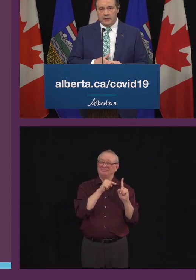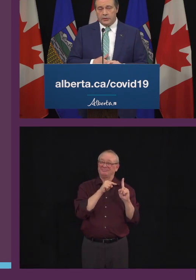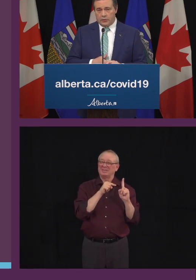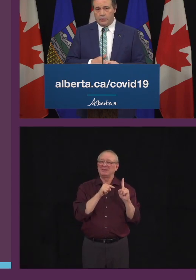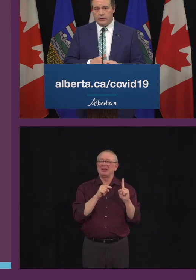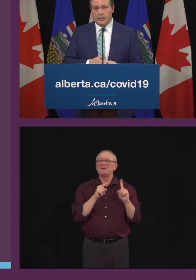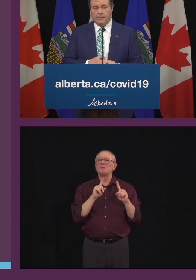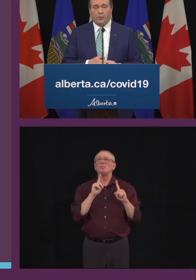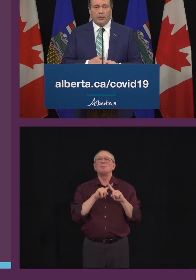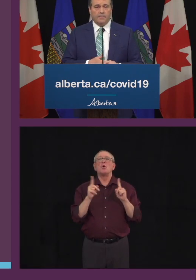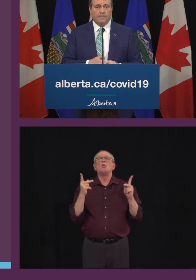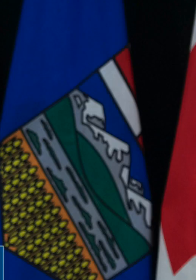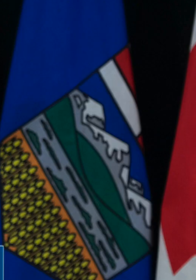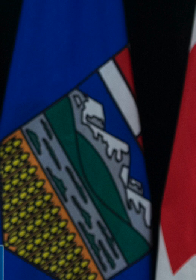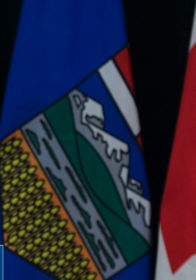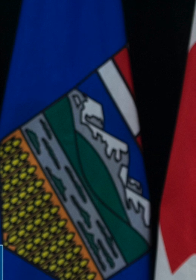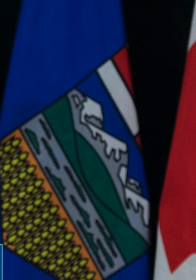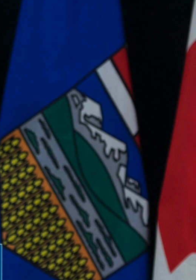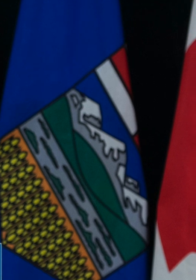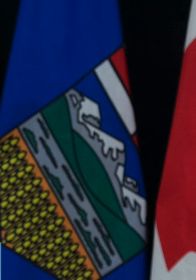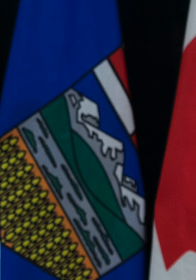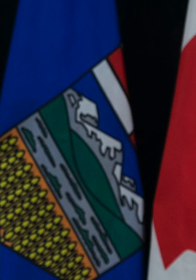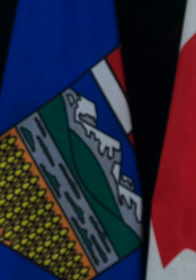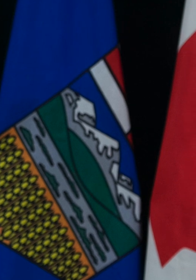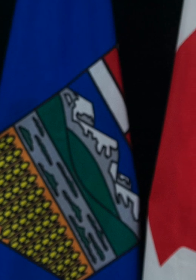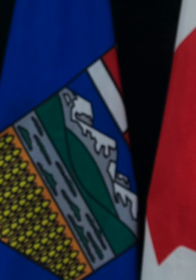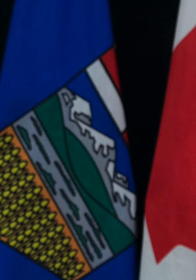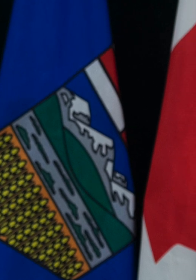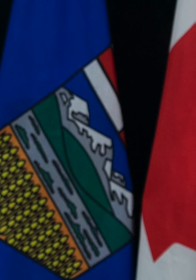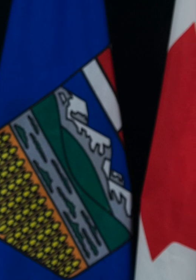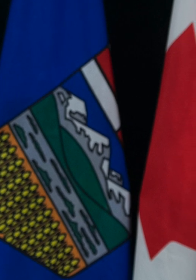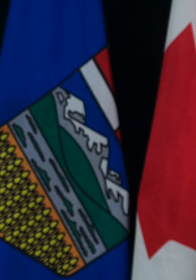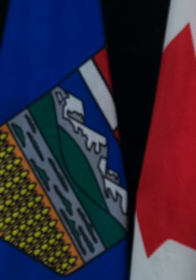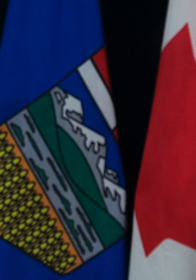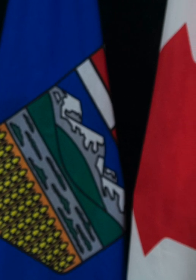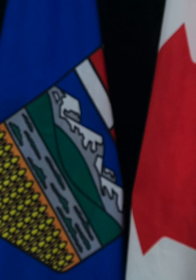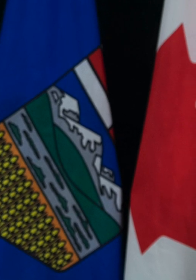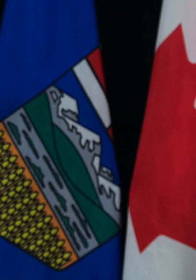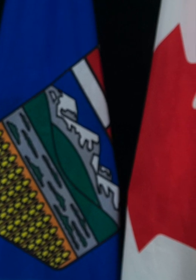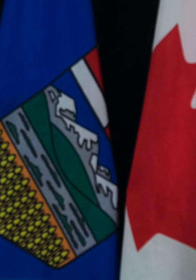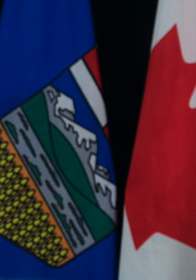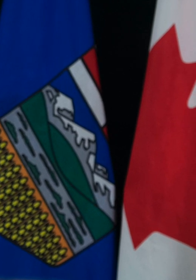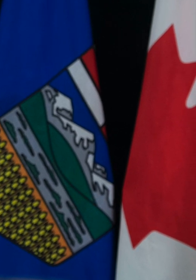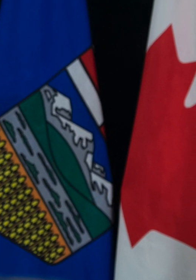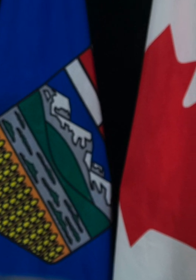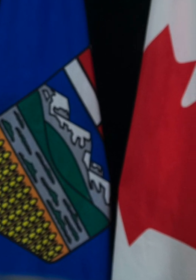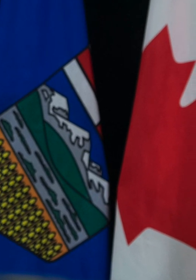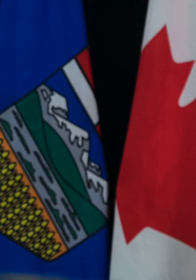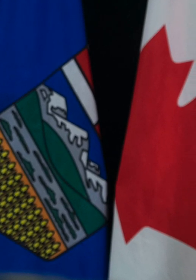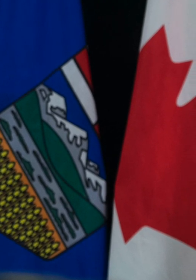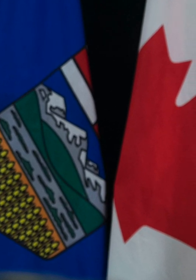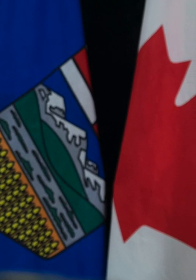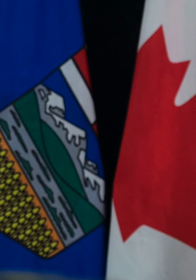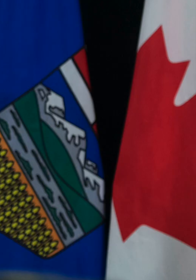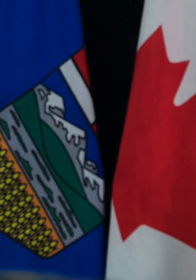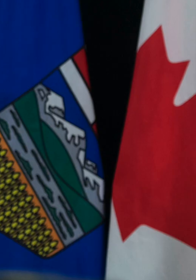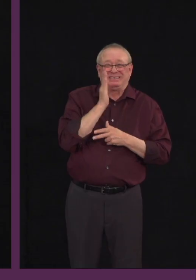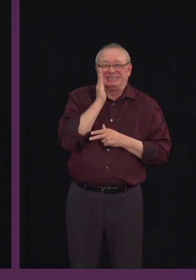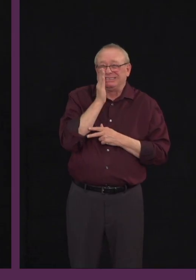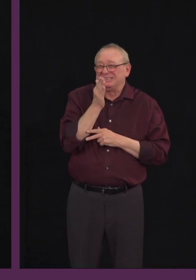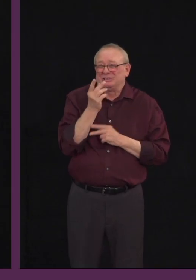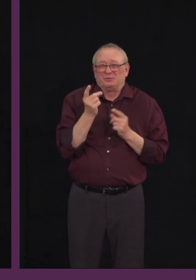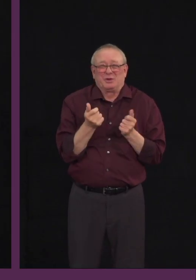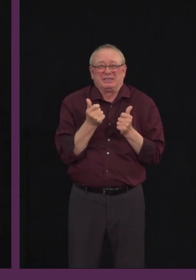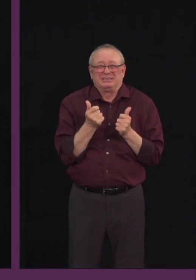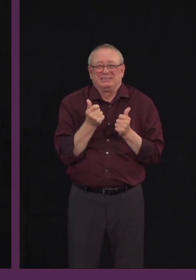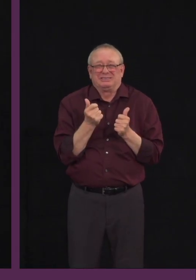will no longer be discouraged at that point. I'm pleased to announce that we will immediately take action to lift the following restrictions. First